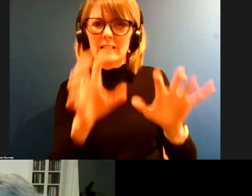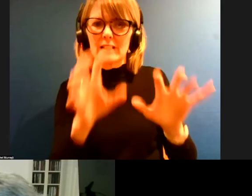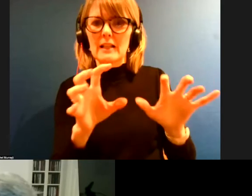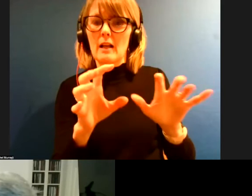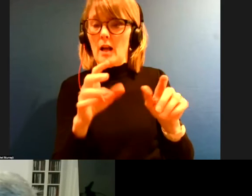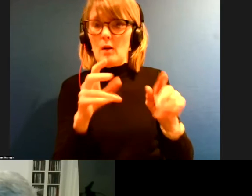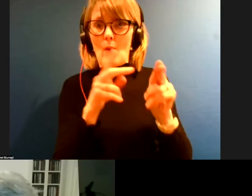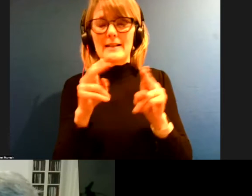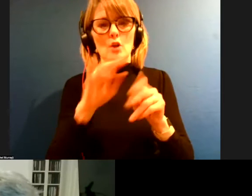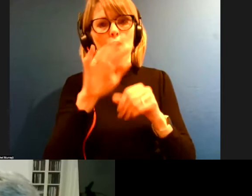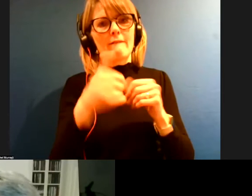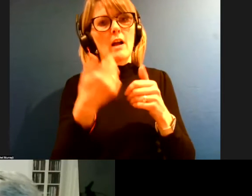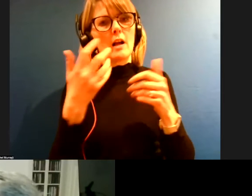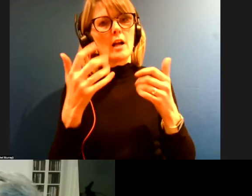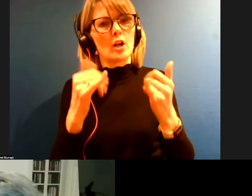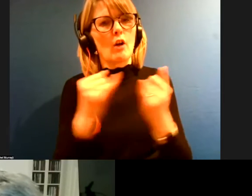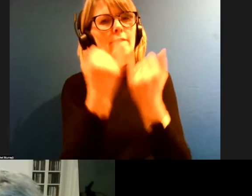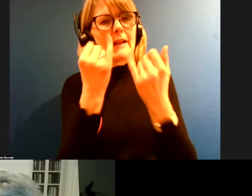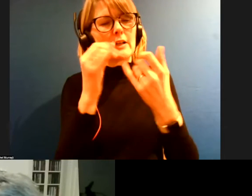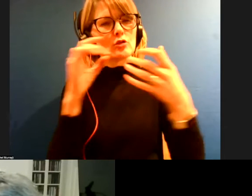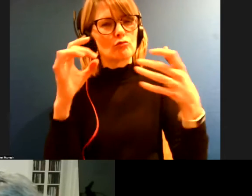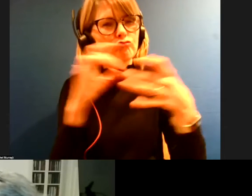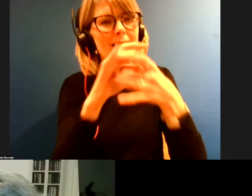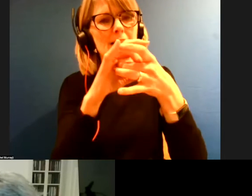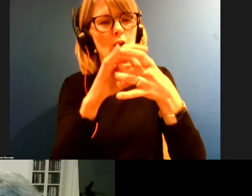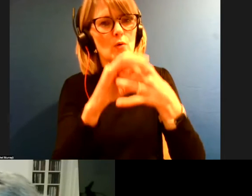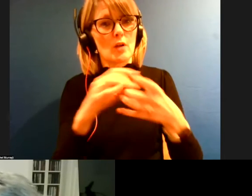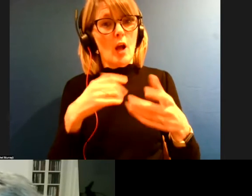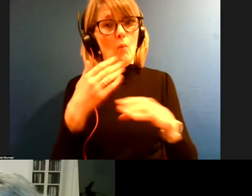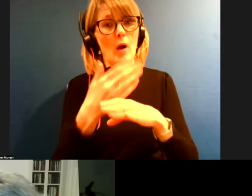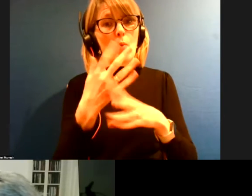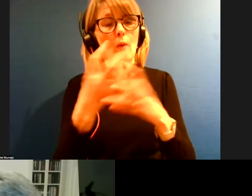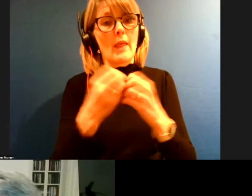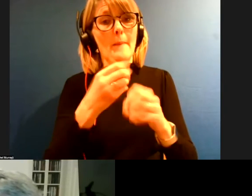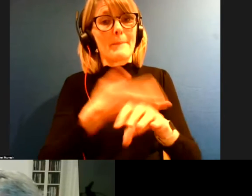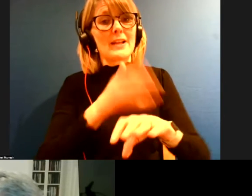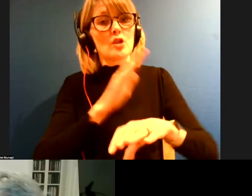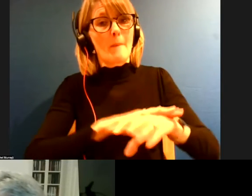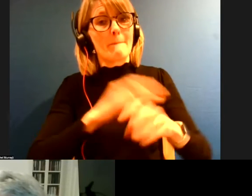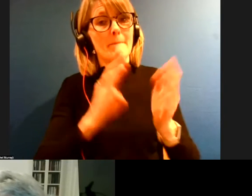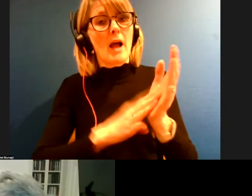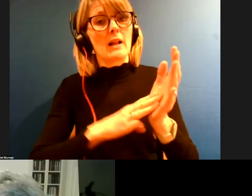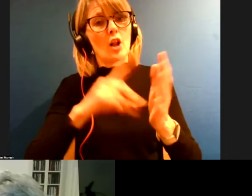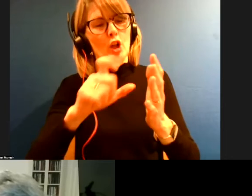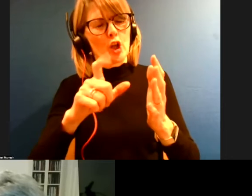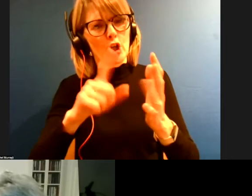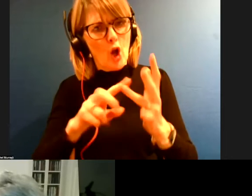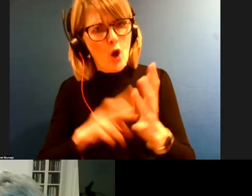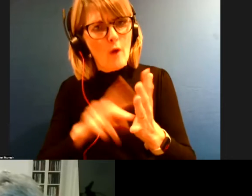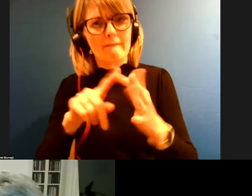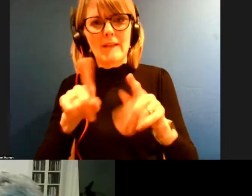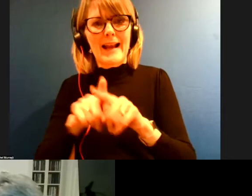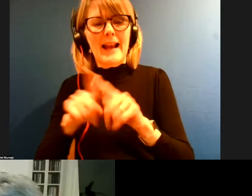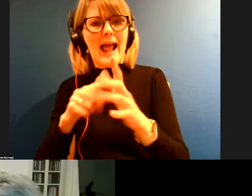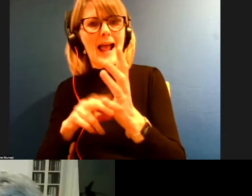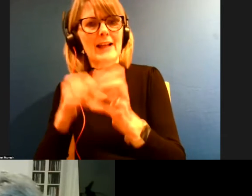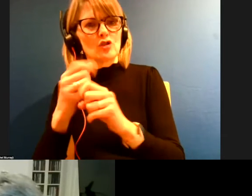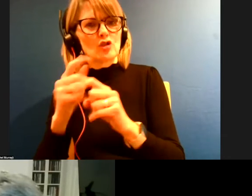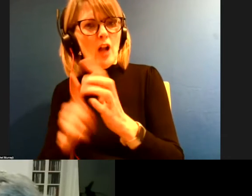resolution. And one of the things I worked with was Bishop Michael Curry and someone called Angela Eiffel, and they had